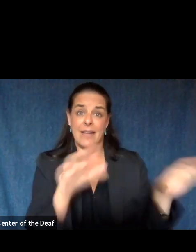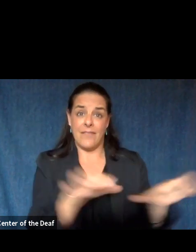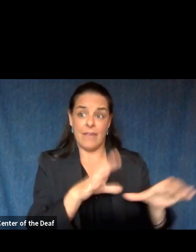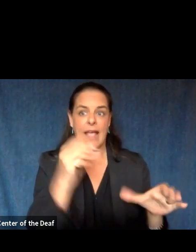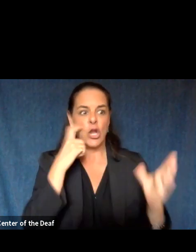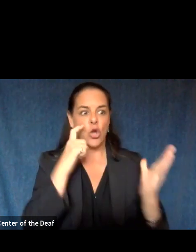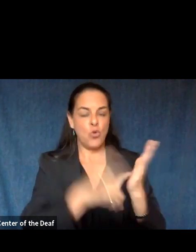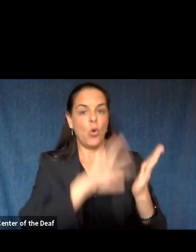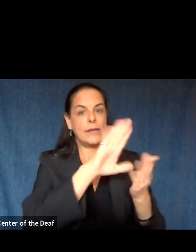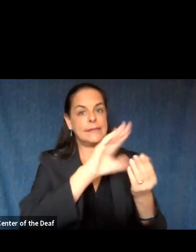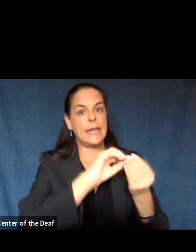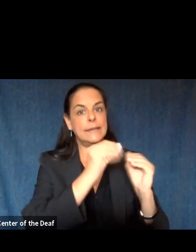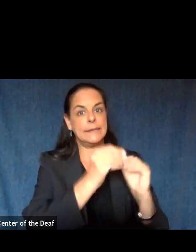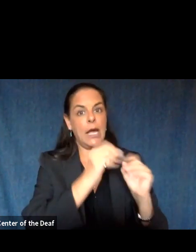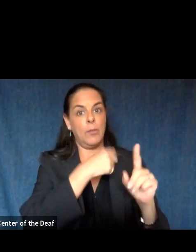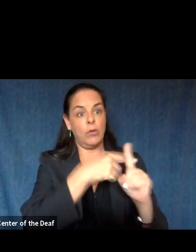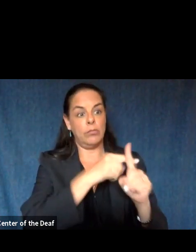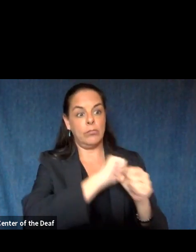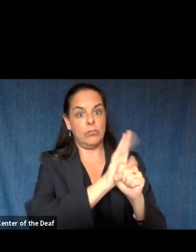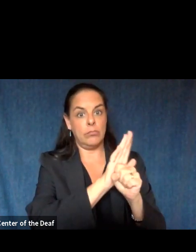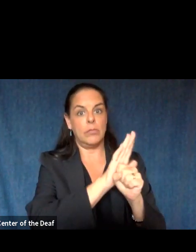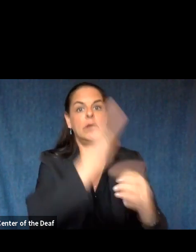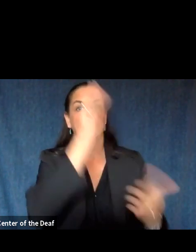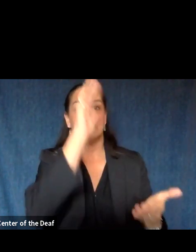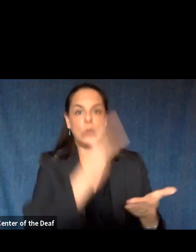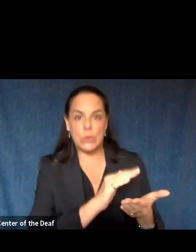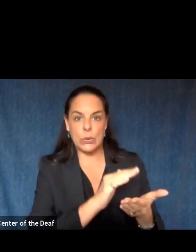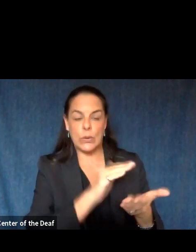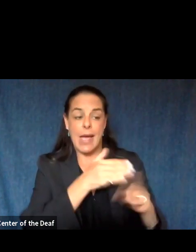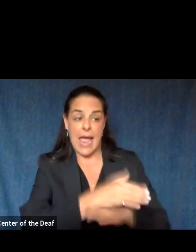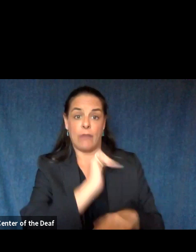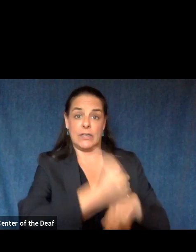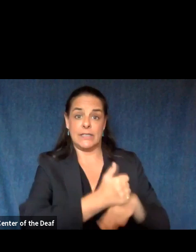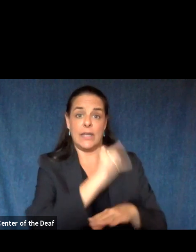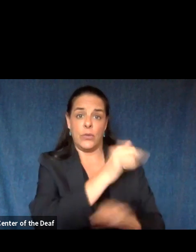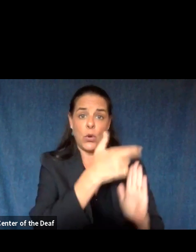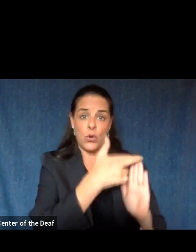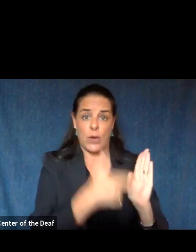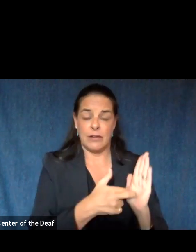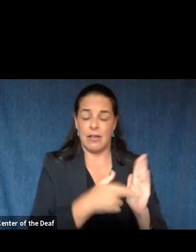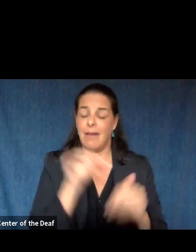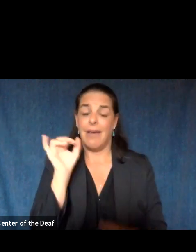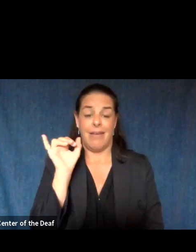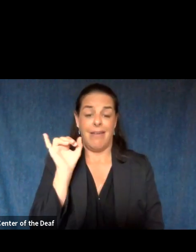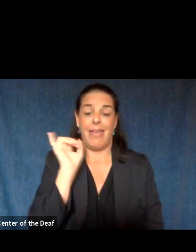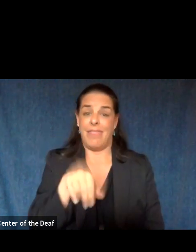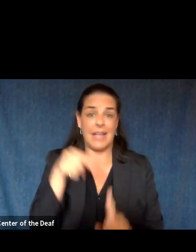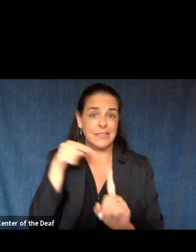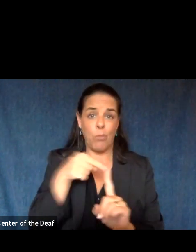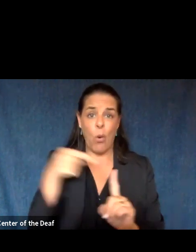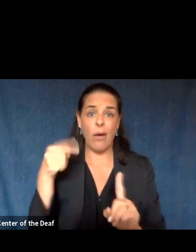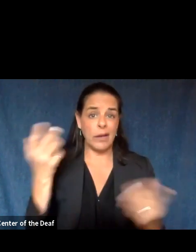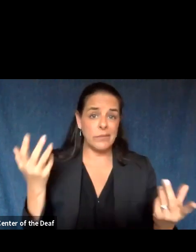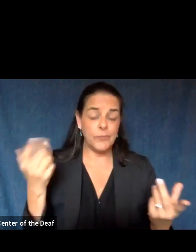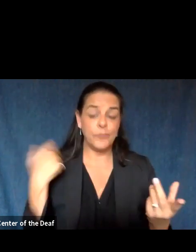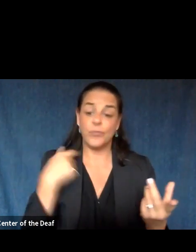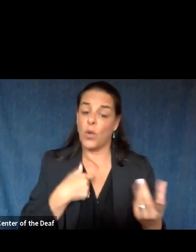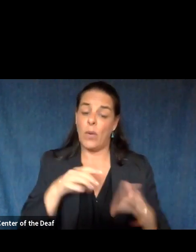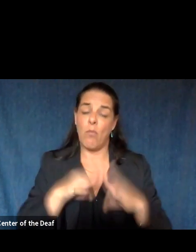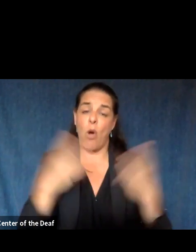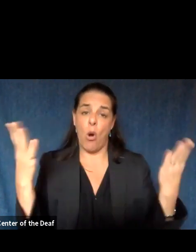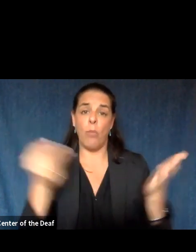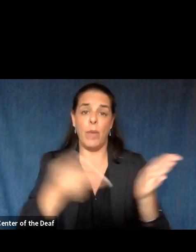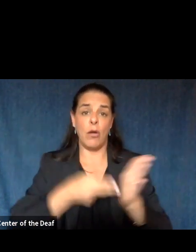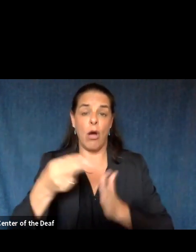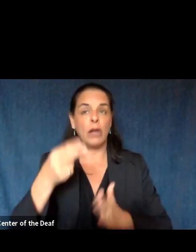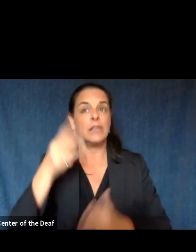numbers drop after those regulations have been put into place. That's what it comes down to. We've been open and honest about that. We know